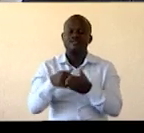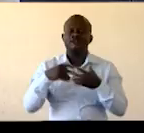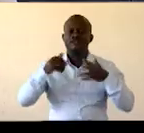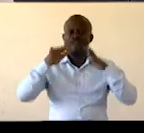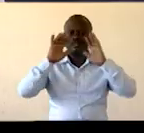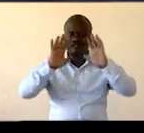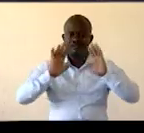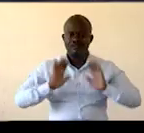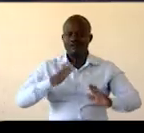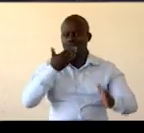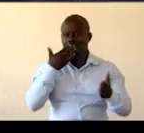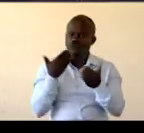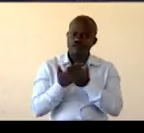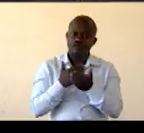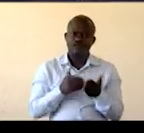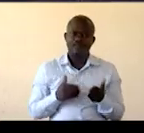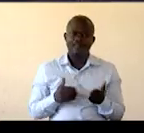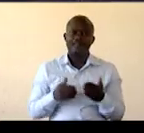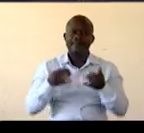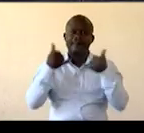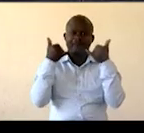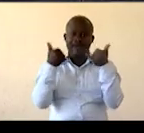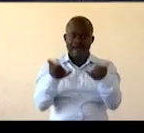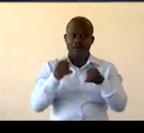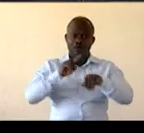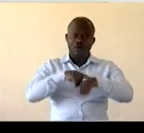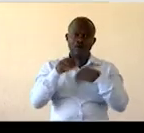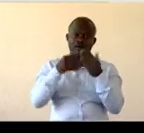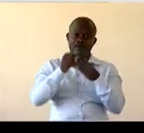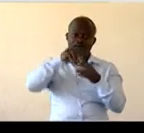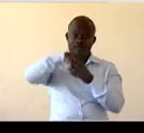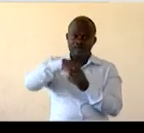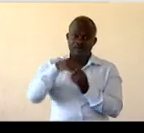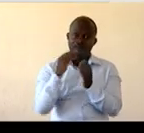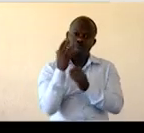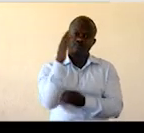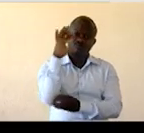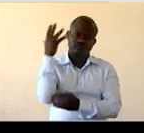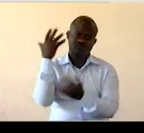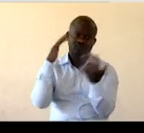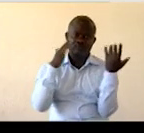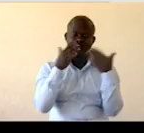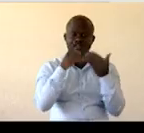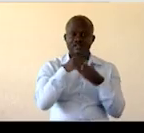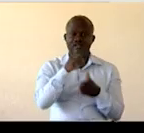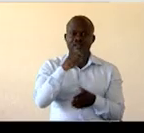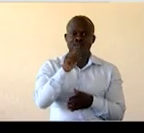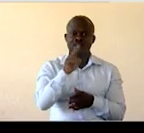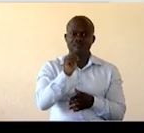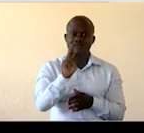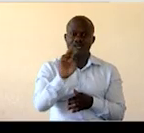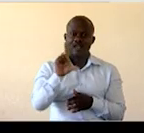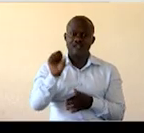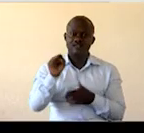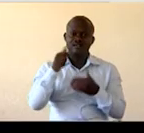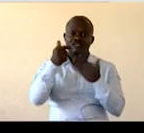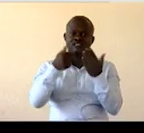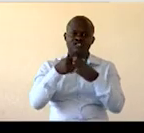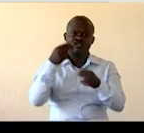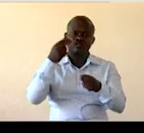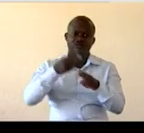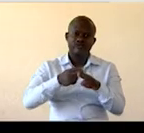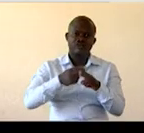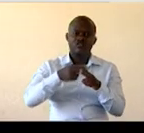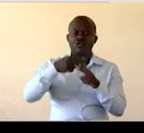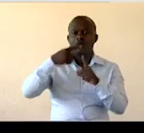extremely good. Now, when part of a plant grows towards a stimulus, This is called